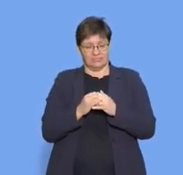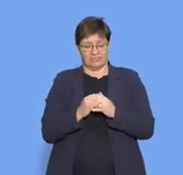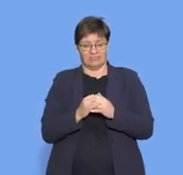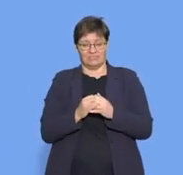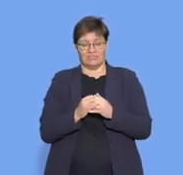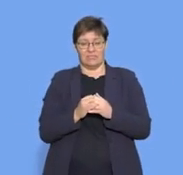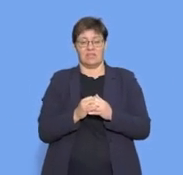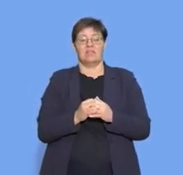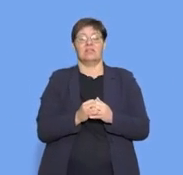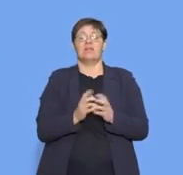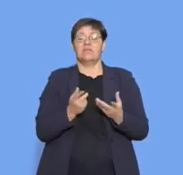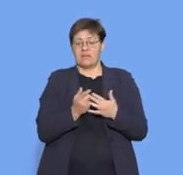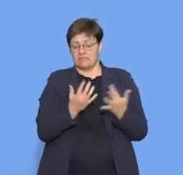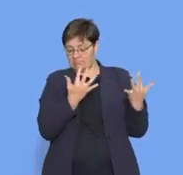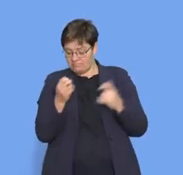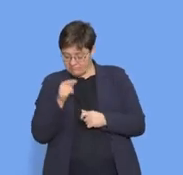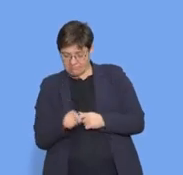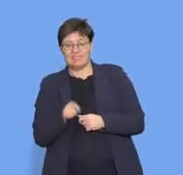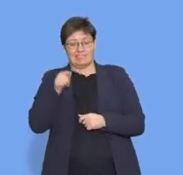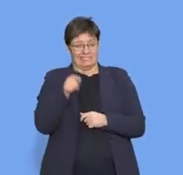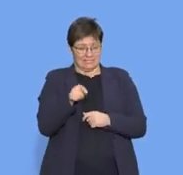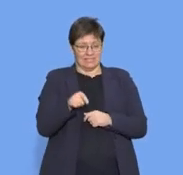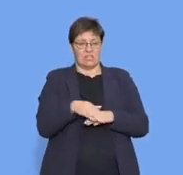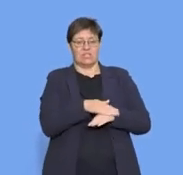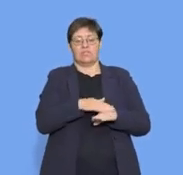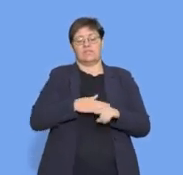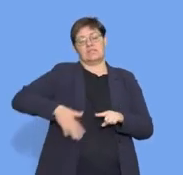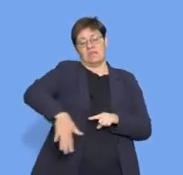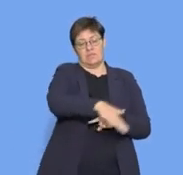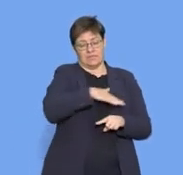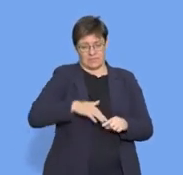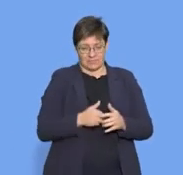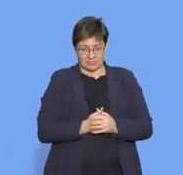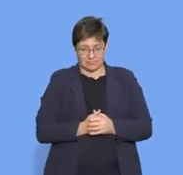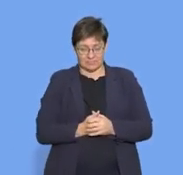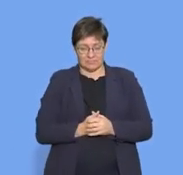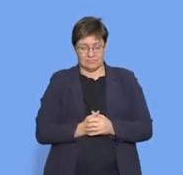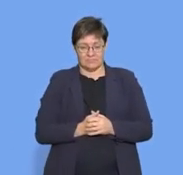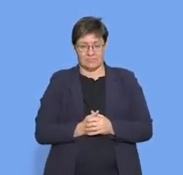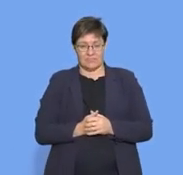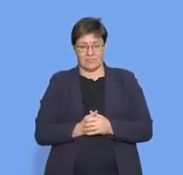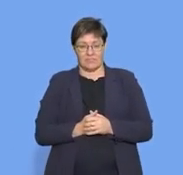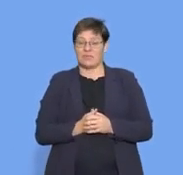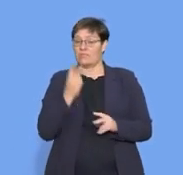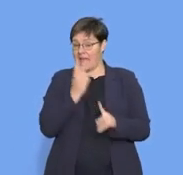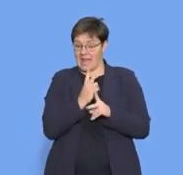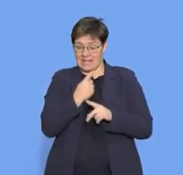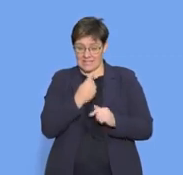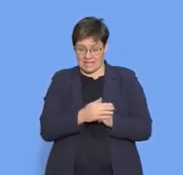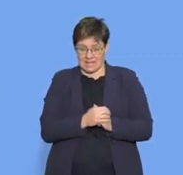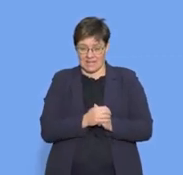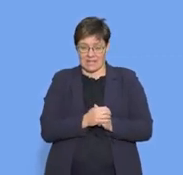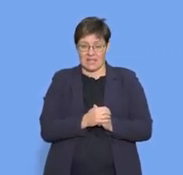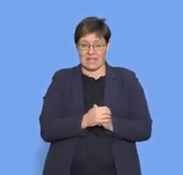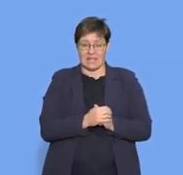the entire figure, and we add the areas of the individual shapes together. So I'm going to say that